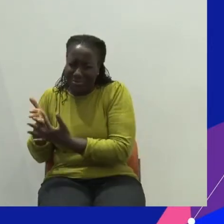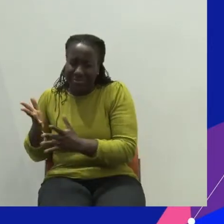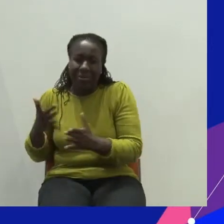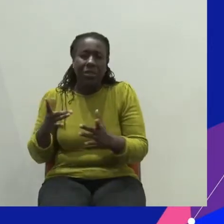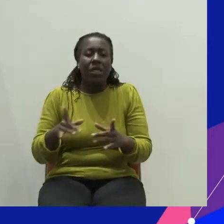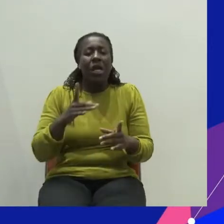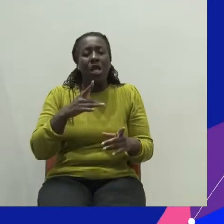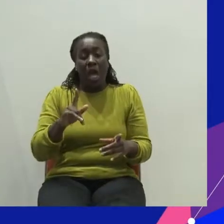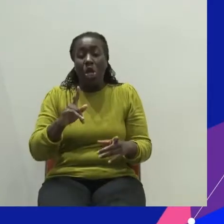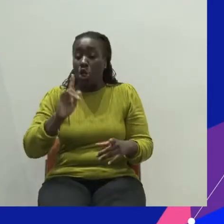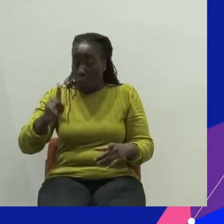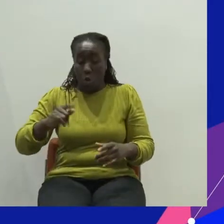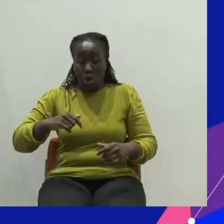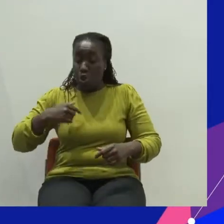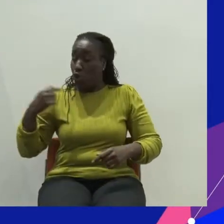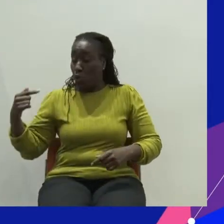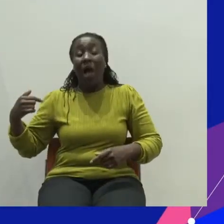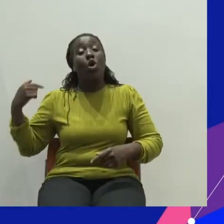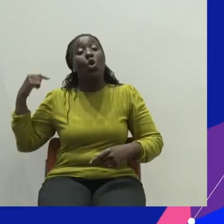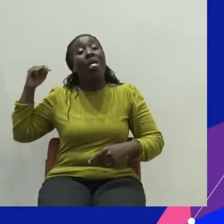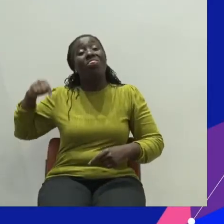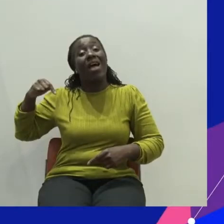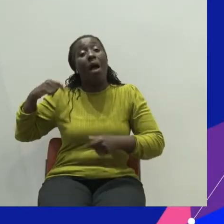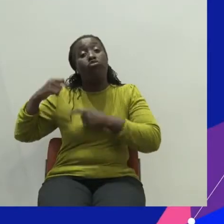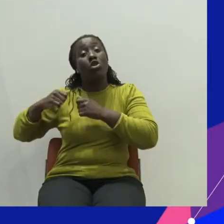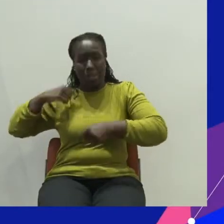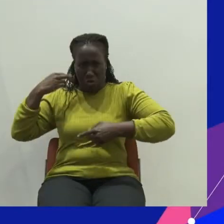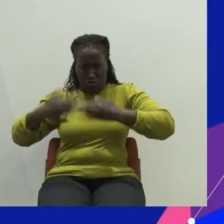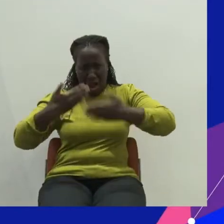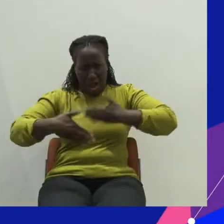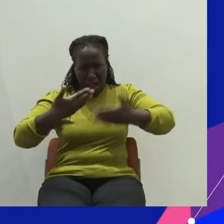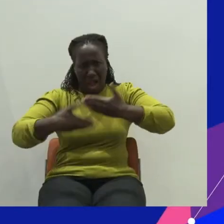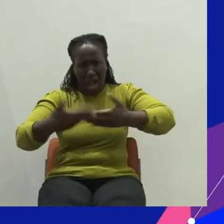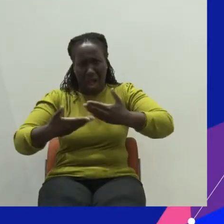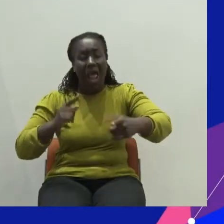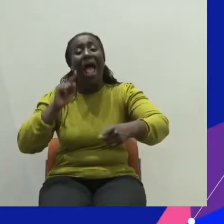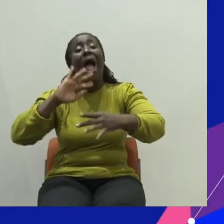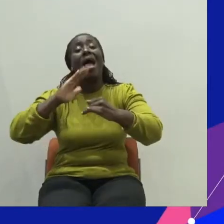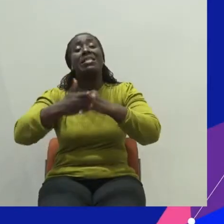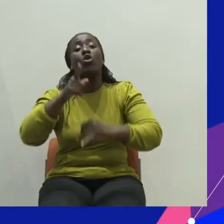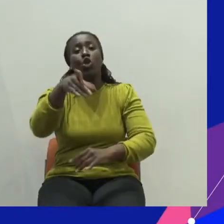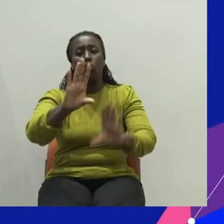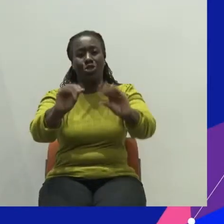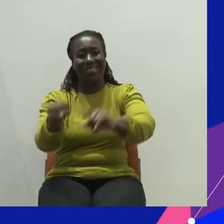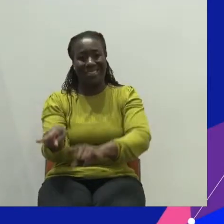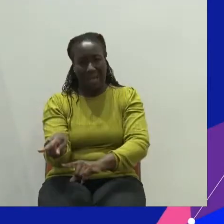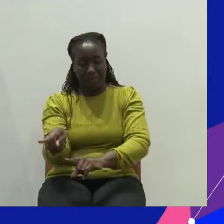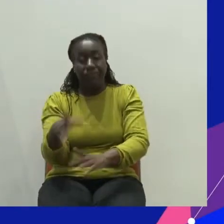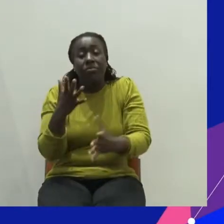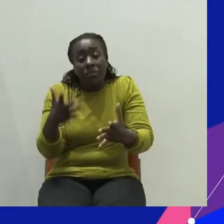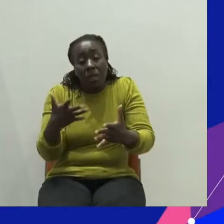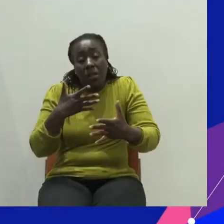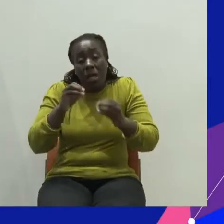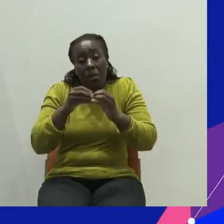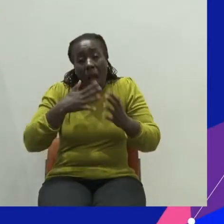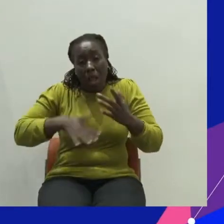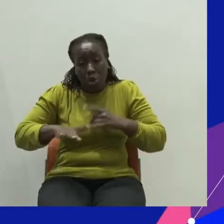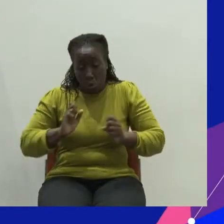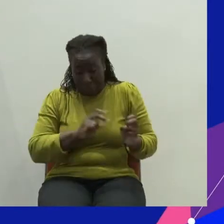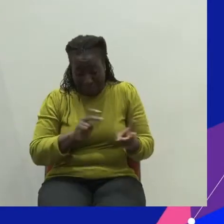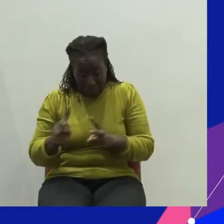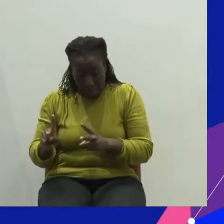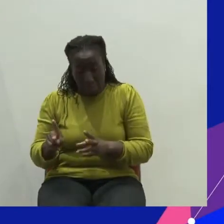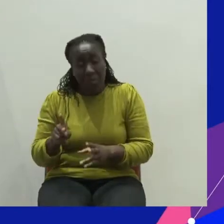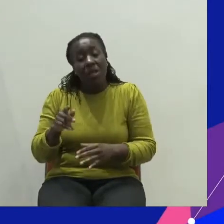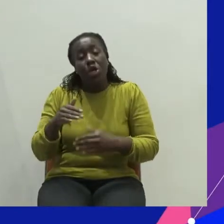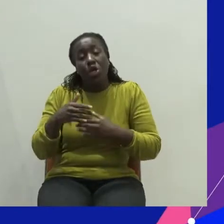for it to run until you shut it down. But the more complexity we have in these biological systems, the more they